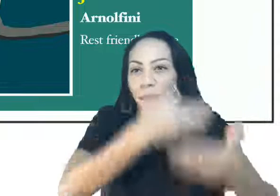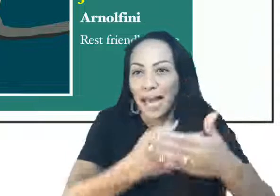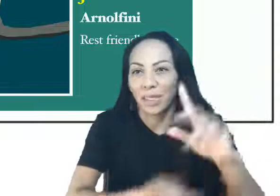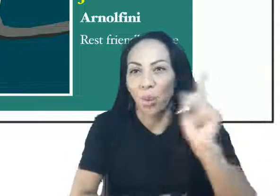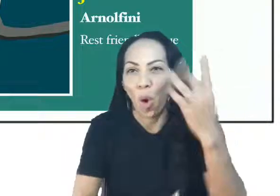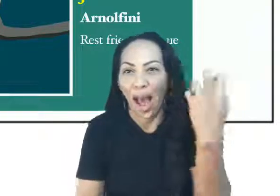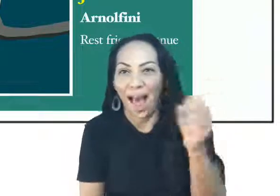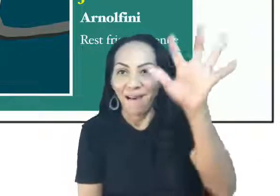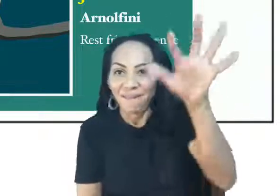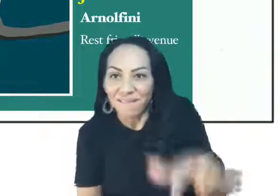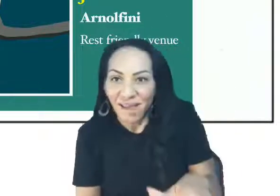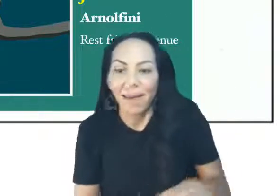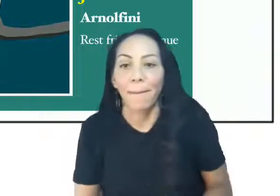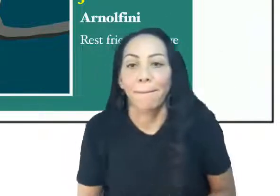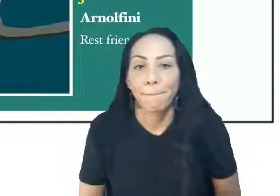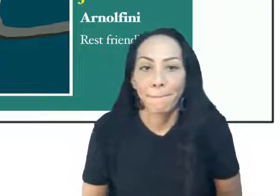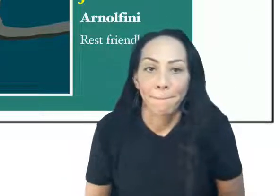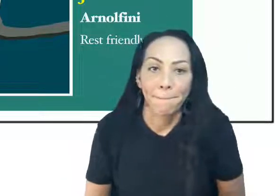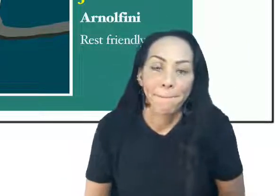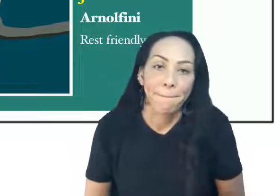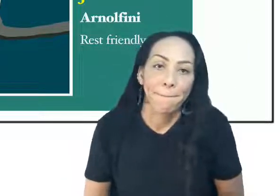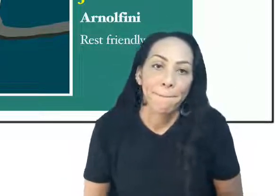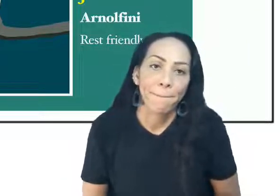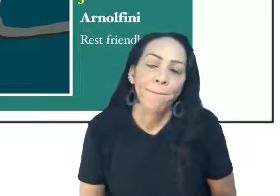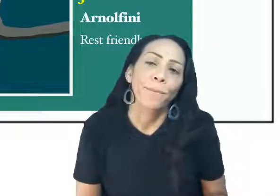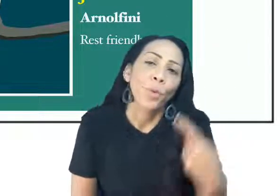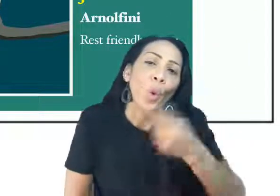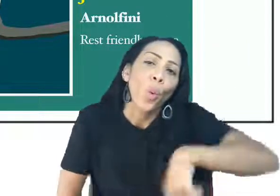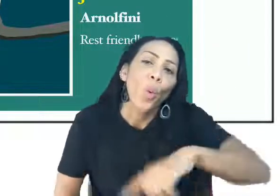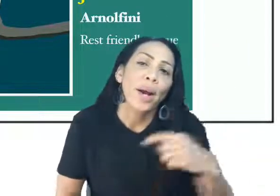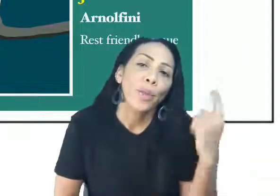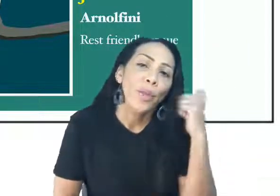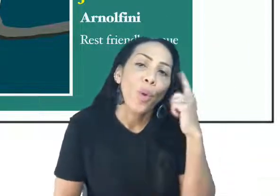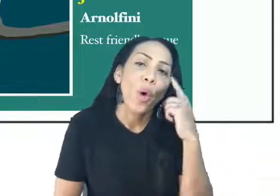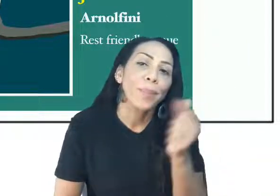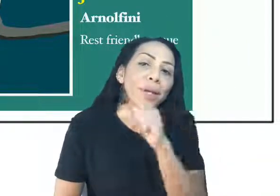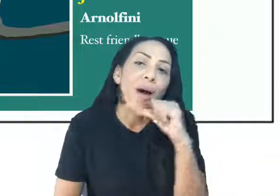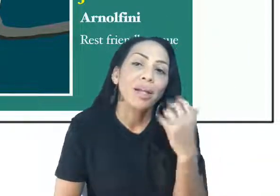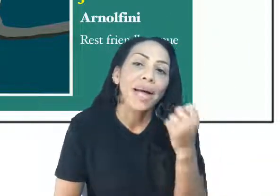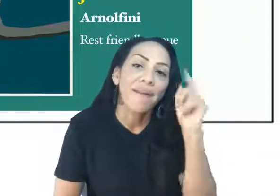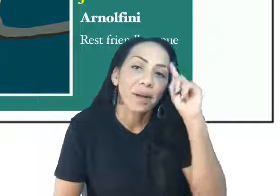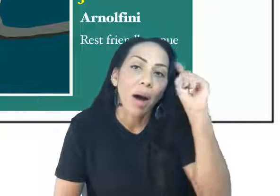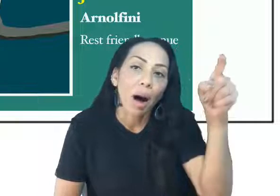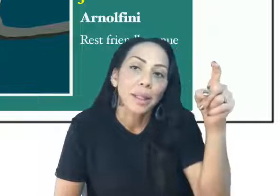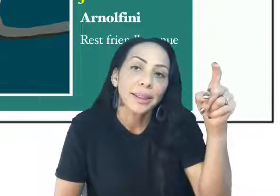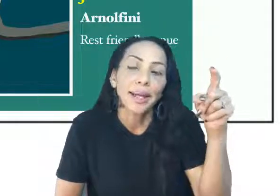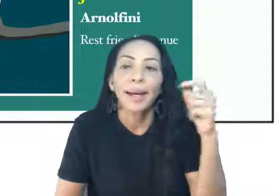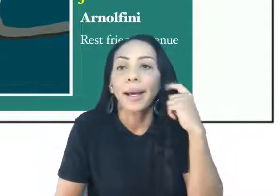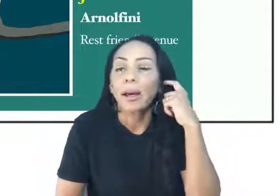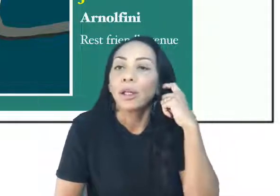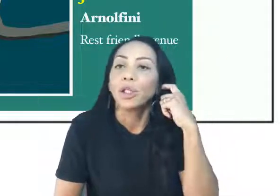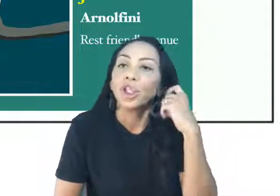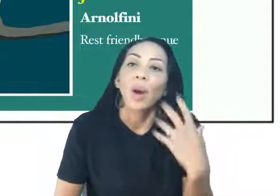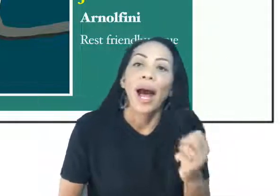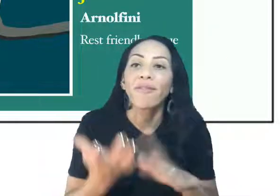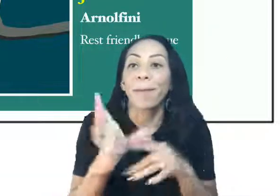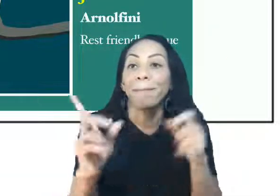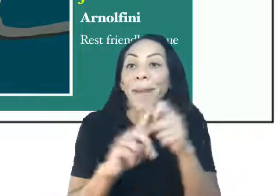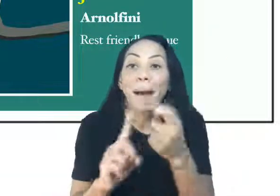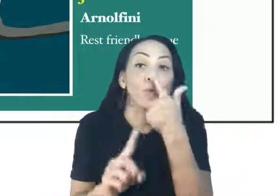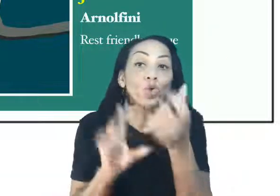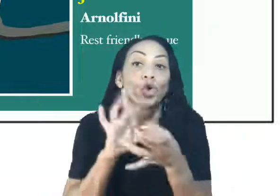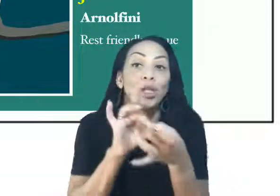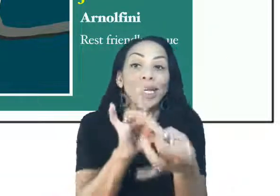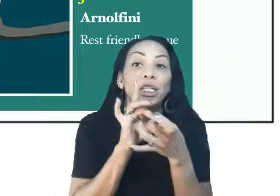We did have an idea of wanting to create like an interactive map where people could kind of could contribute